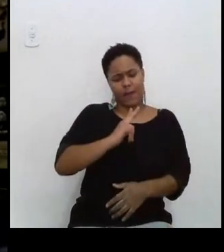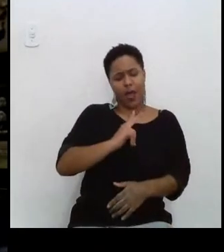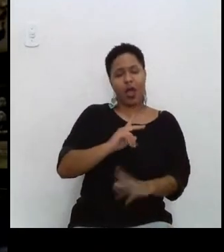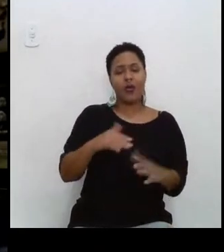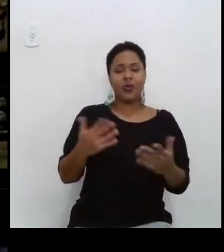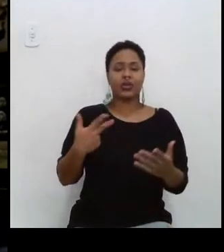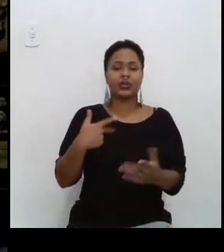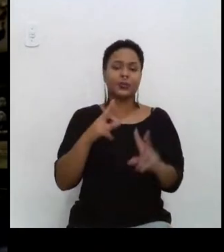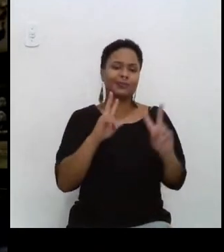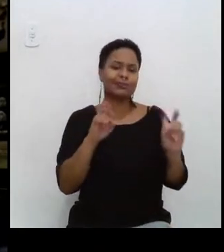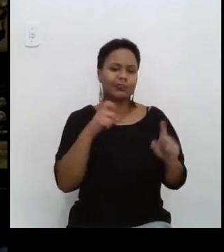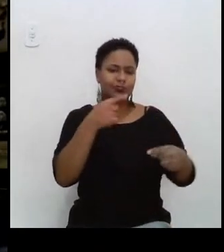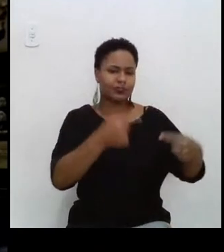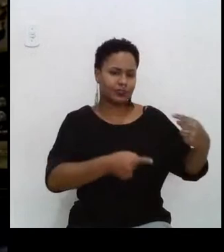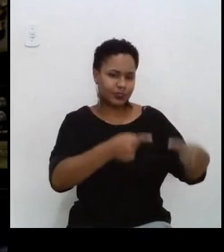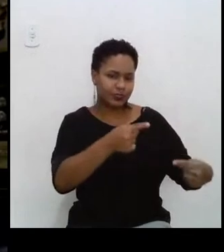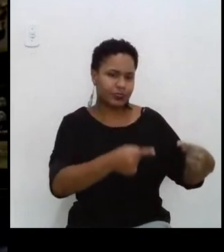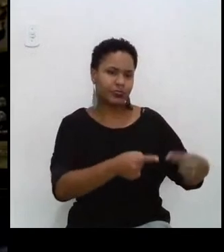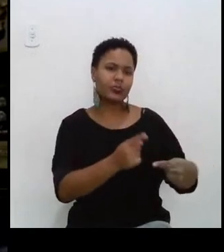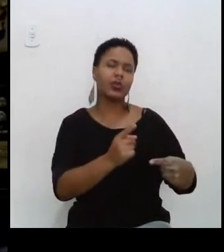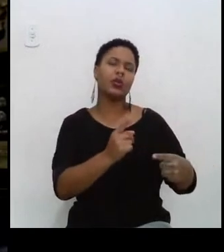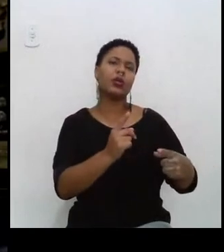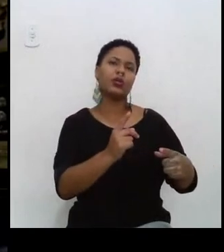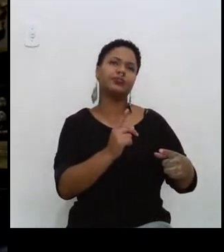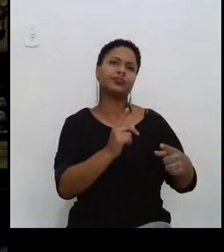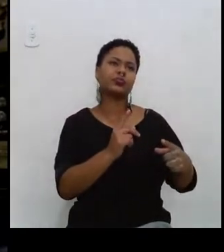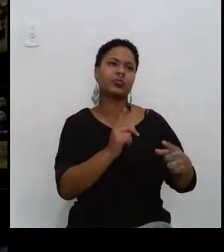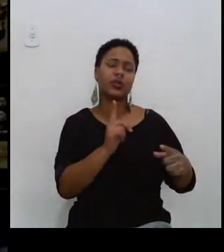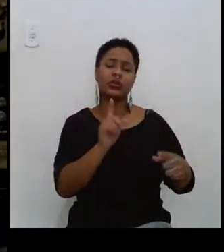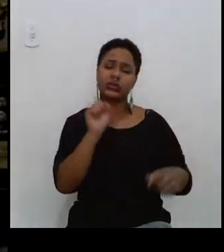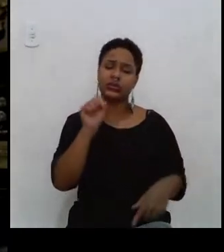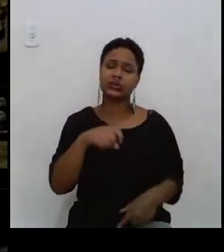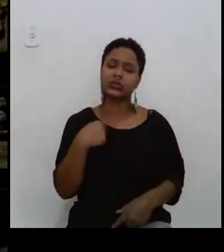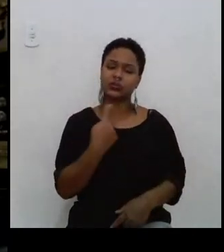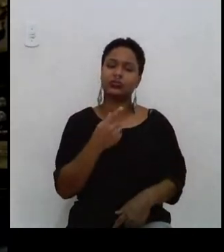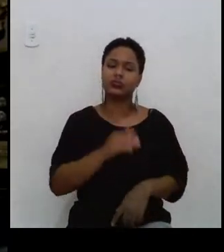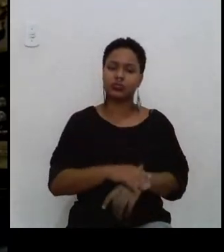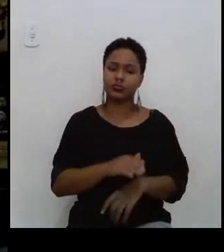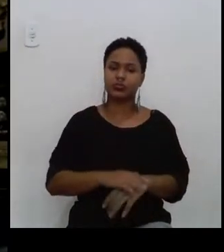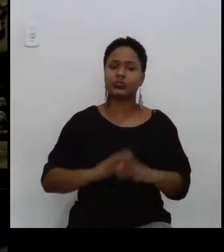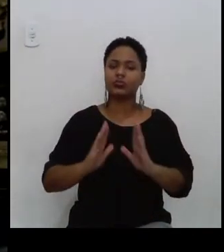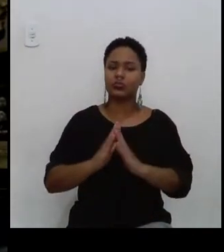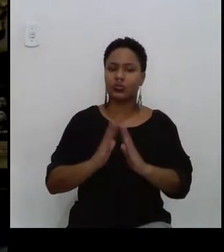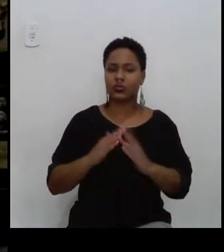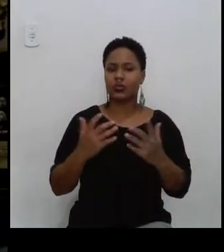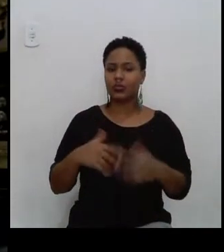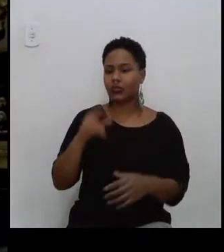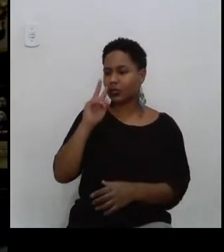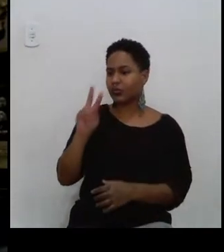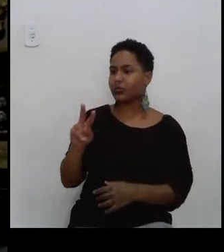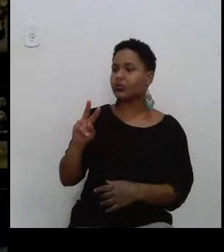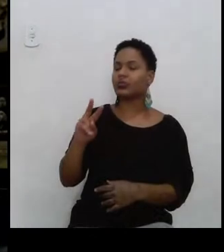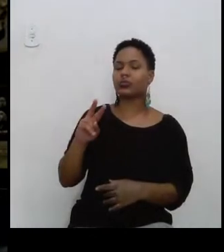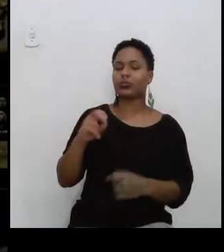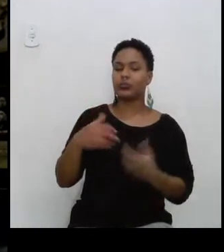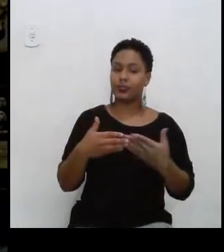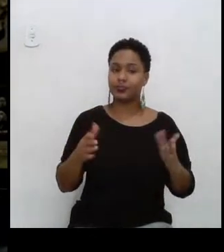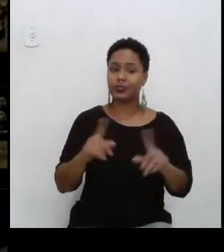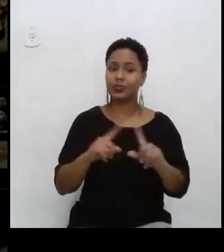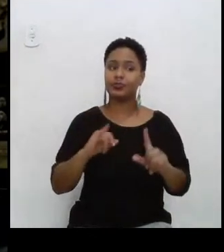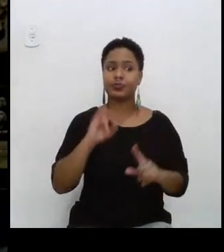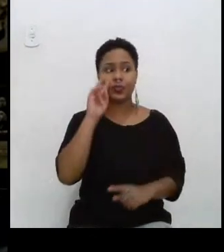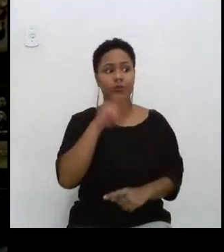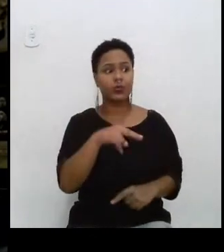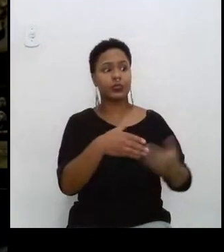duas vezes em que os países bate aqui do vicentinho o senhor para viver